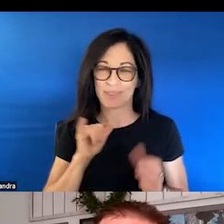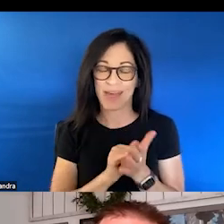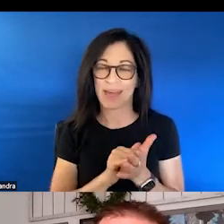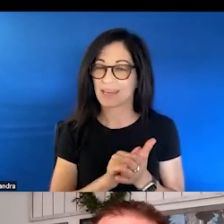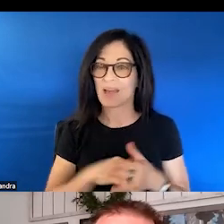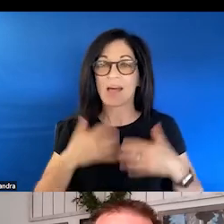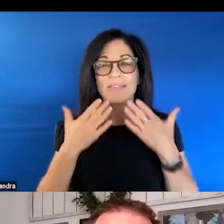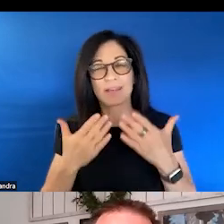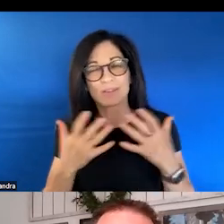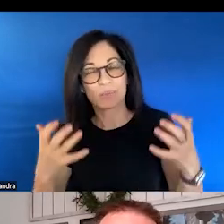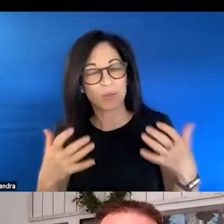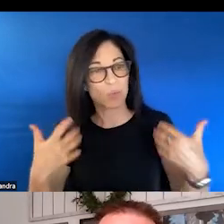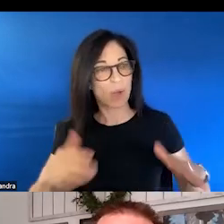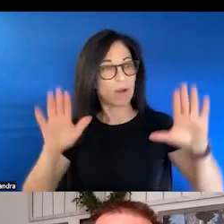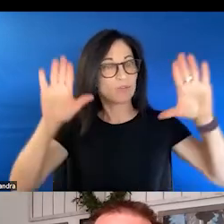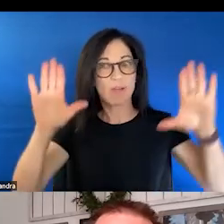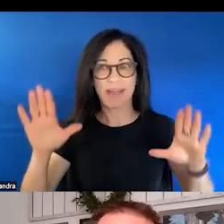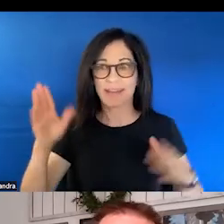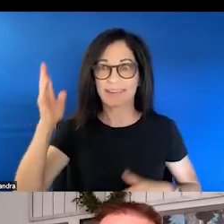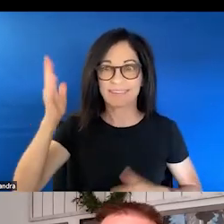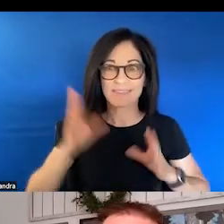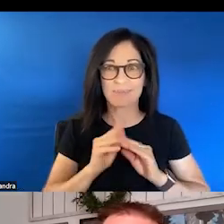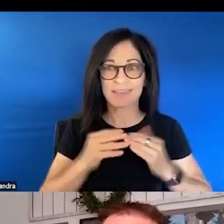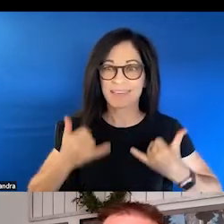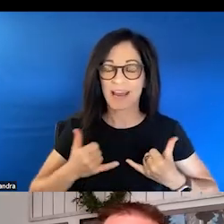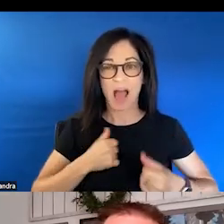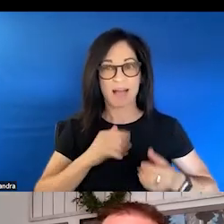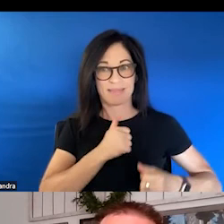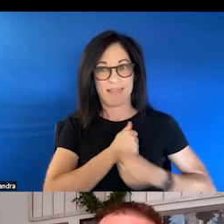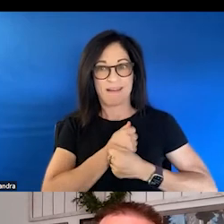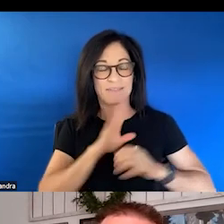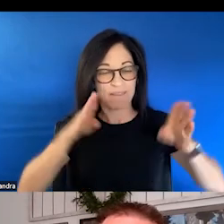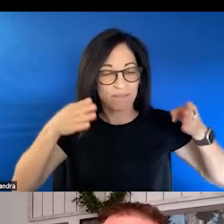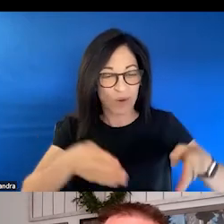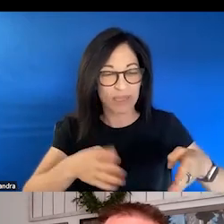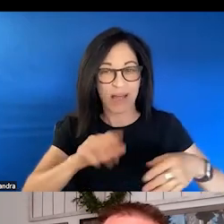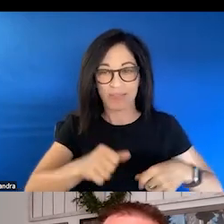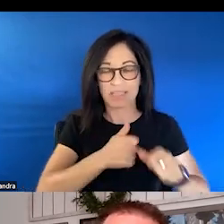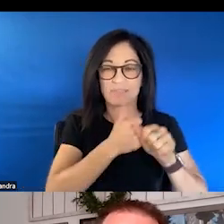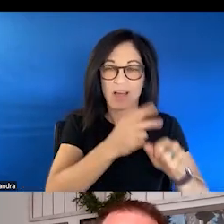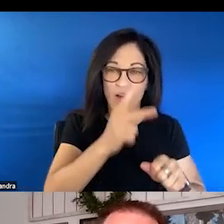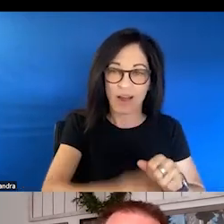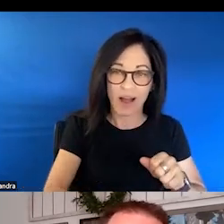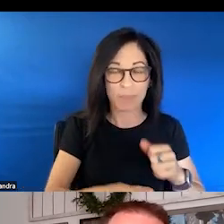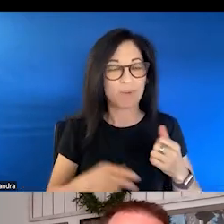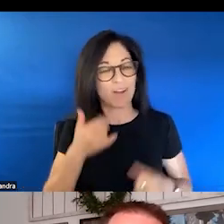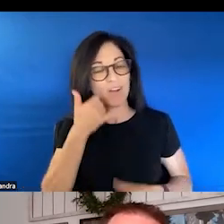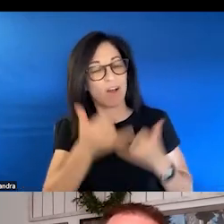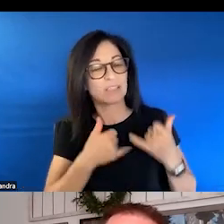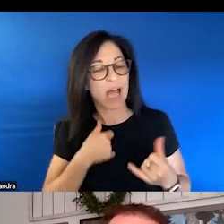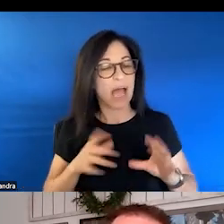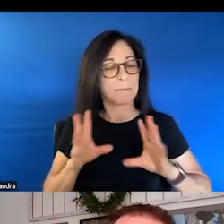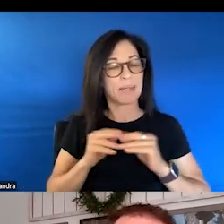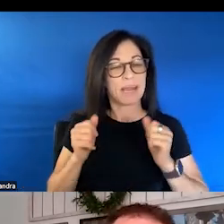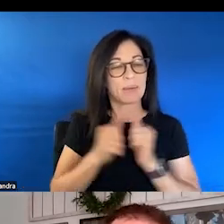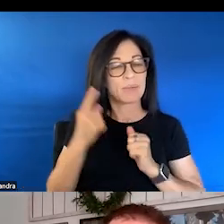today, and I love the focus on follow-up calls. I was meeting with Kana Inamoto's team at McKinsey & Company earlier this week,